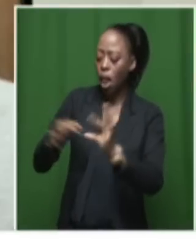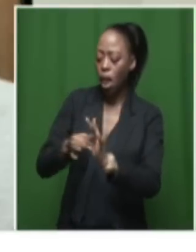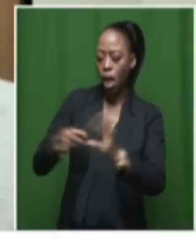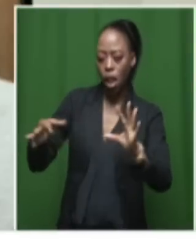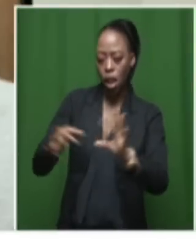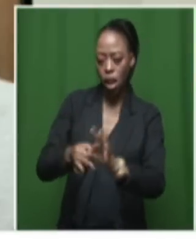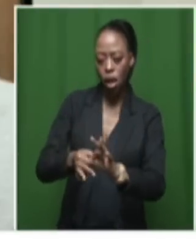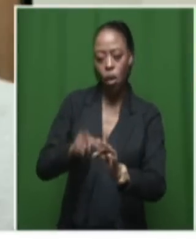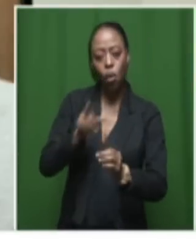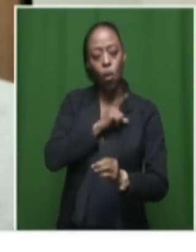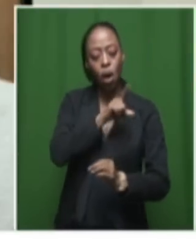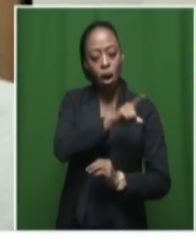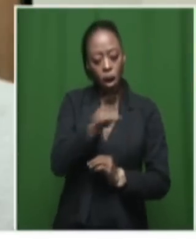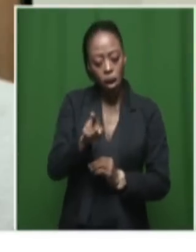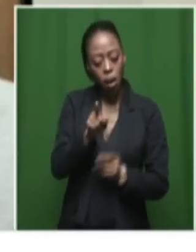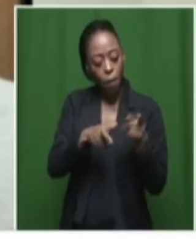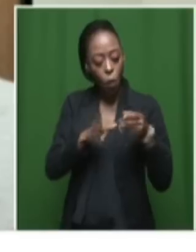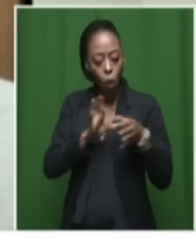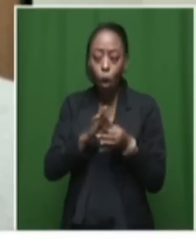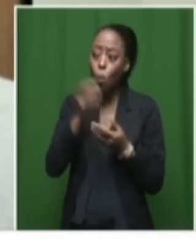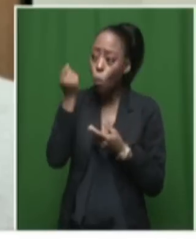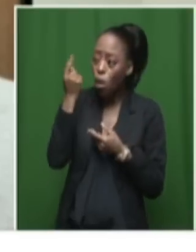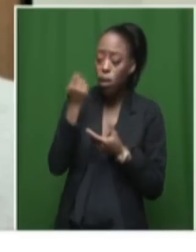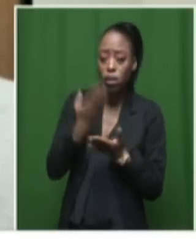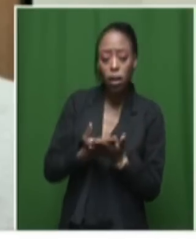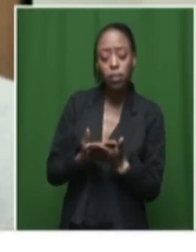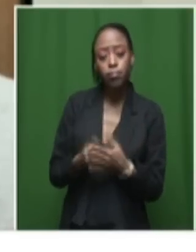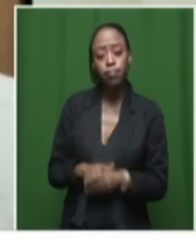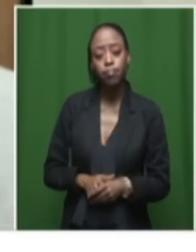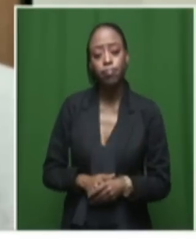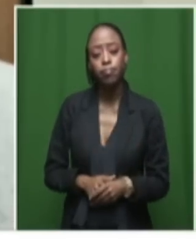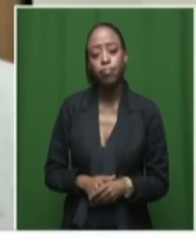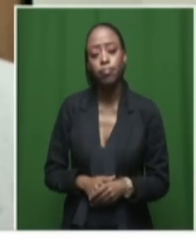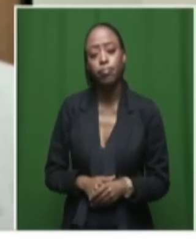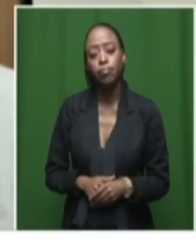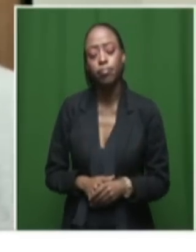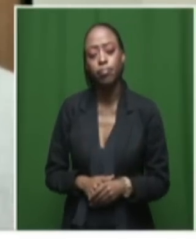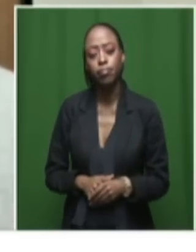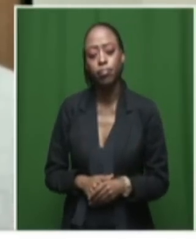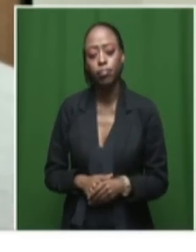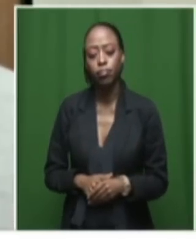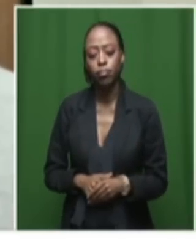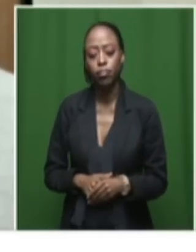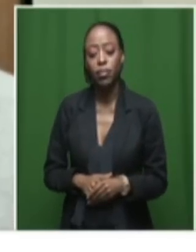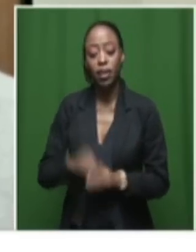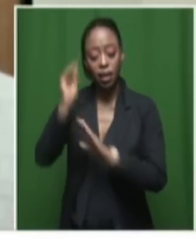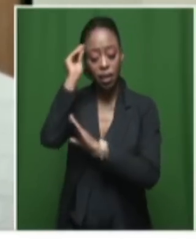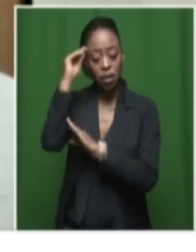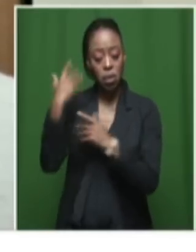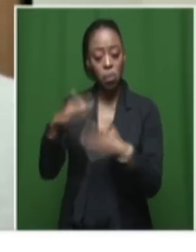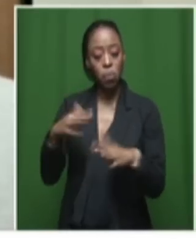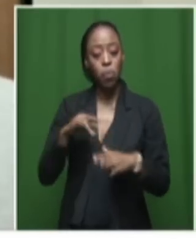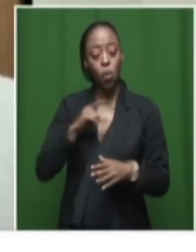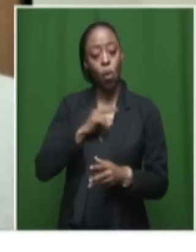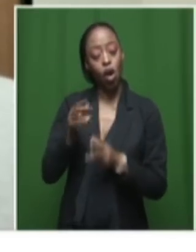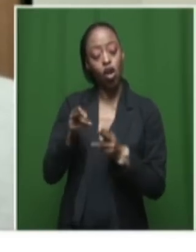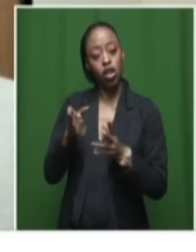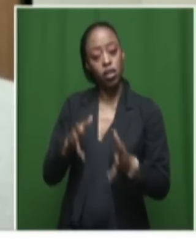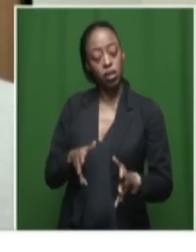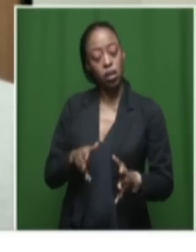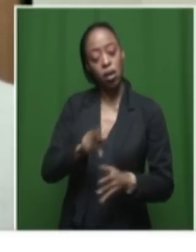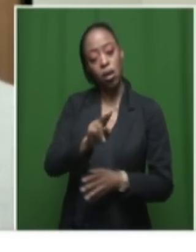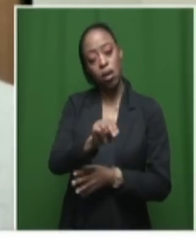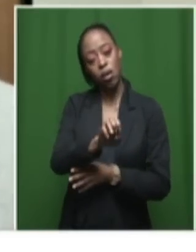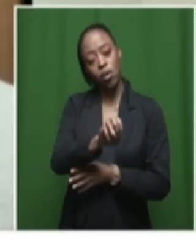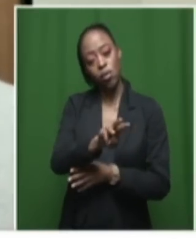can take our viewers with us in speaking to this point. Well, yeah, that was very interesting. The editor of New Frame,